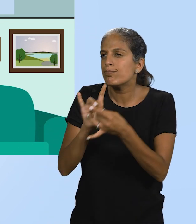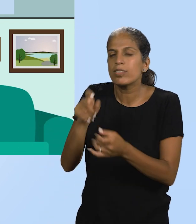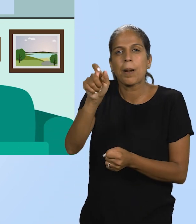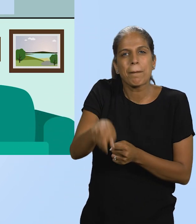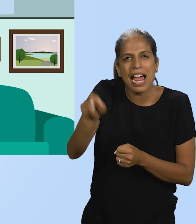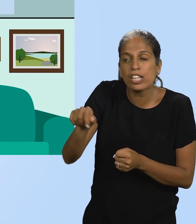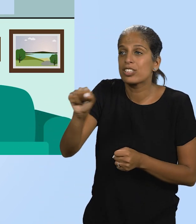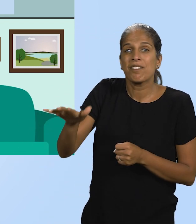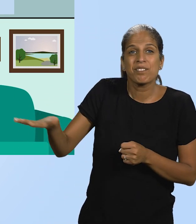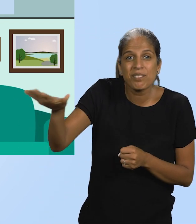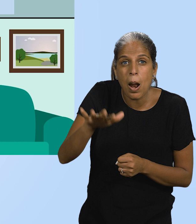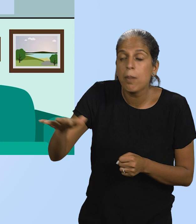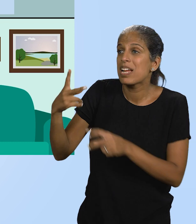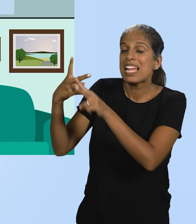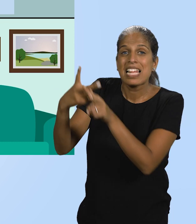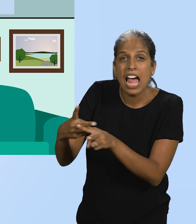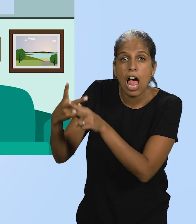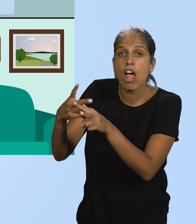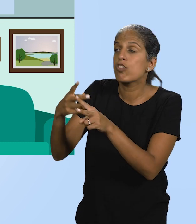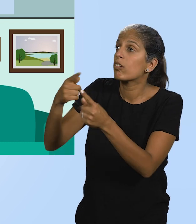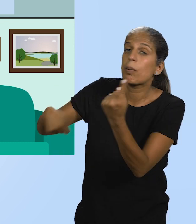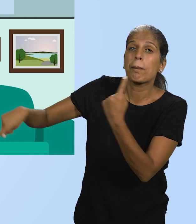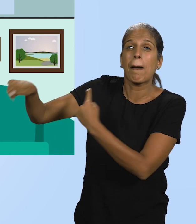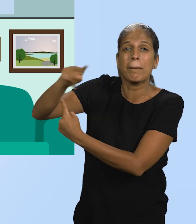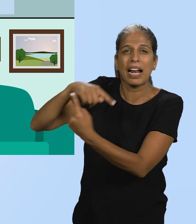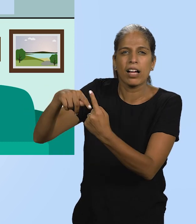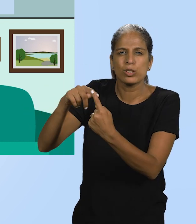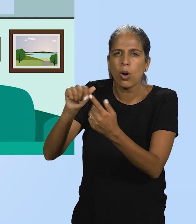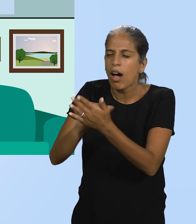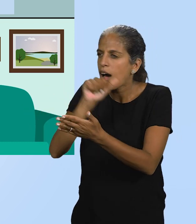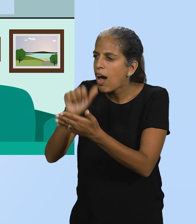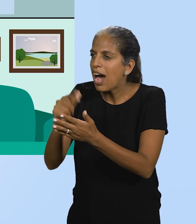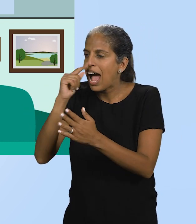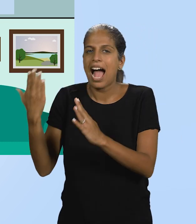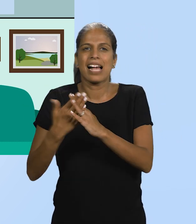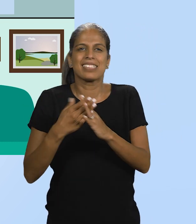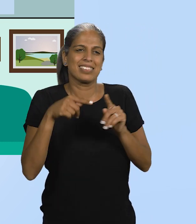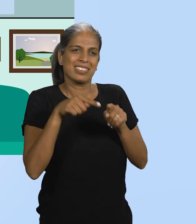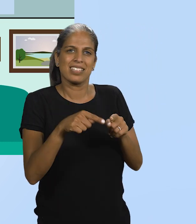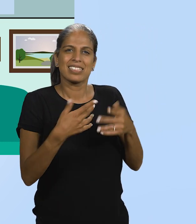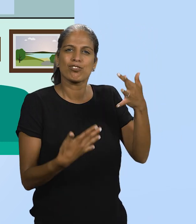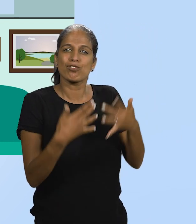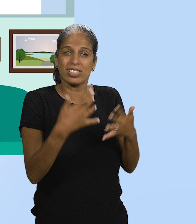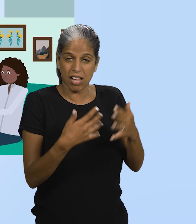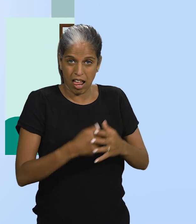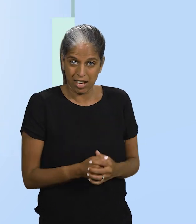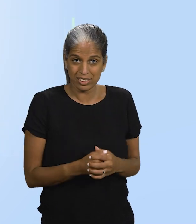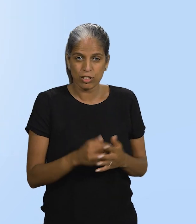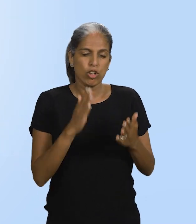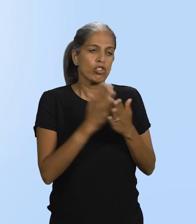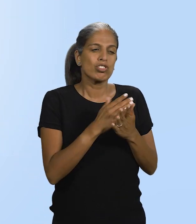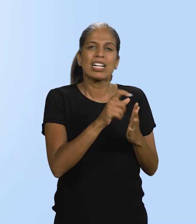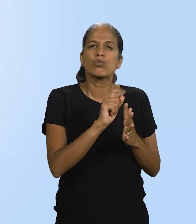patients, their family and carers, and the public to find out the best way for people to access their own results.